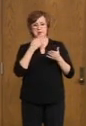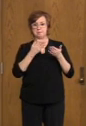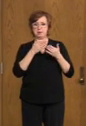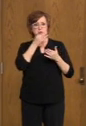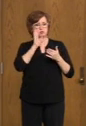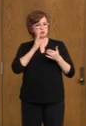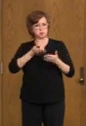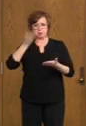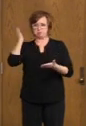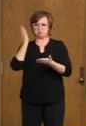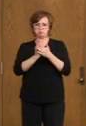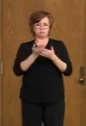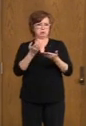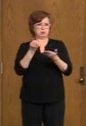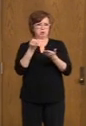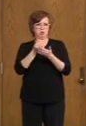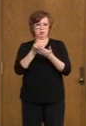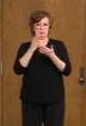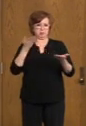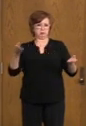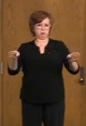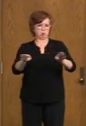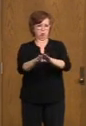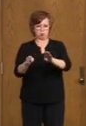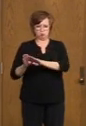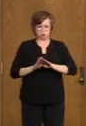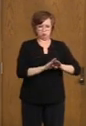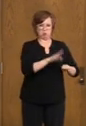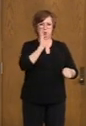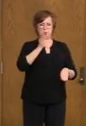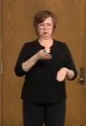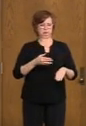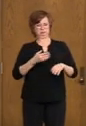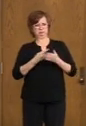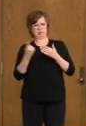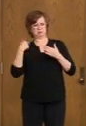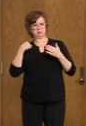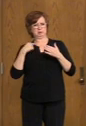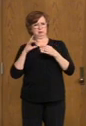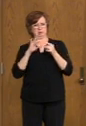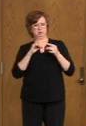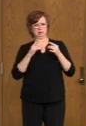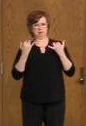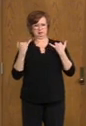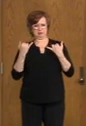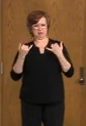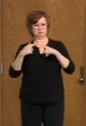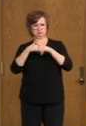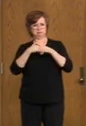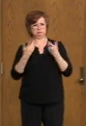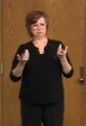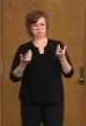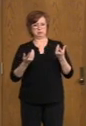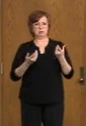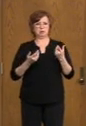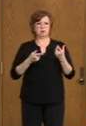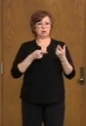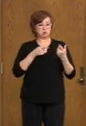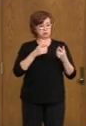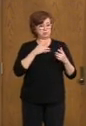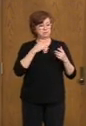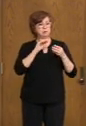I'm wondering, you're talking about cases going in the right direction, but are they going in the right direction quickly enough that